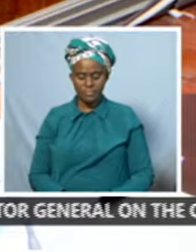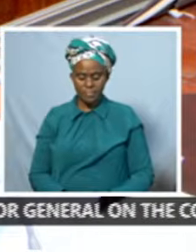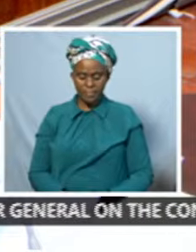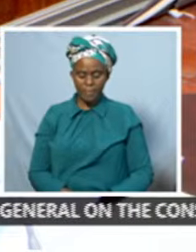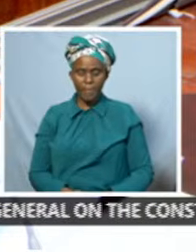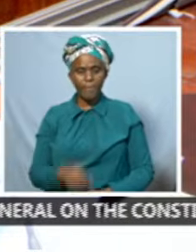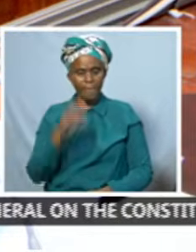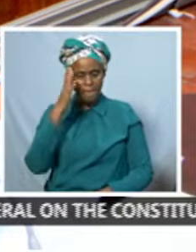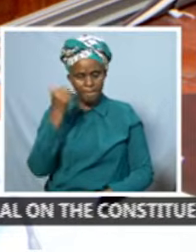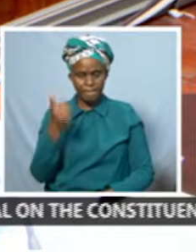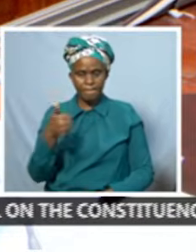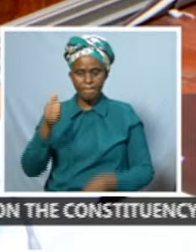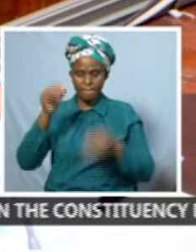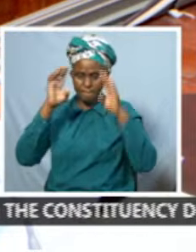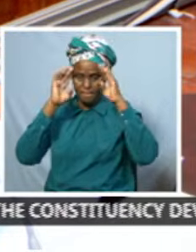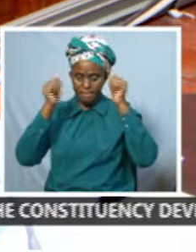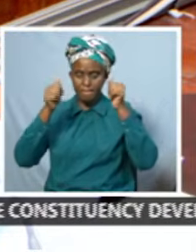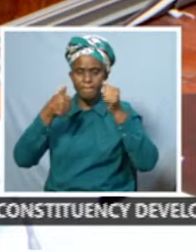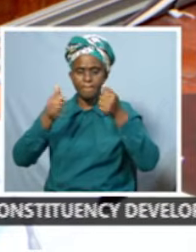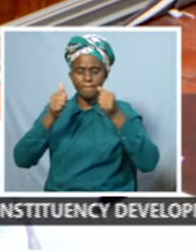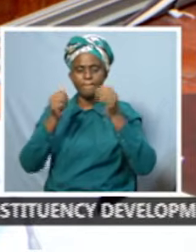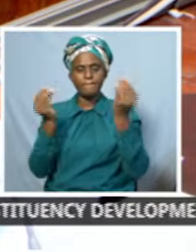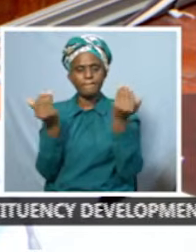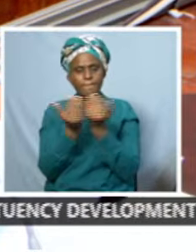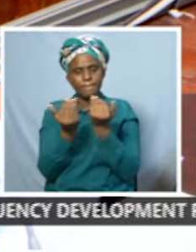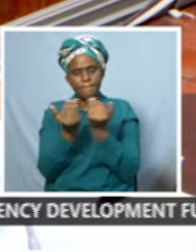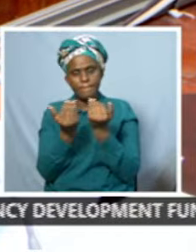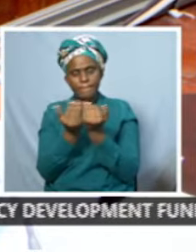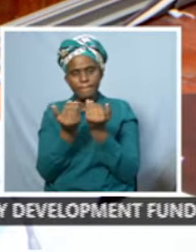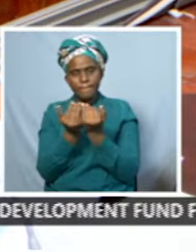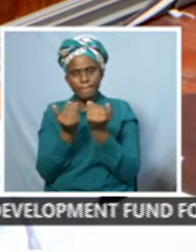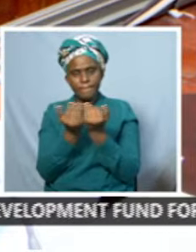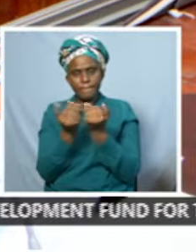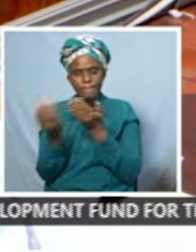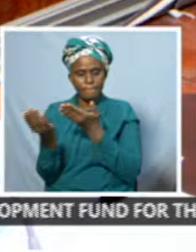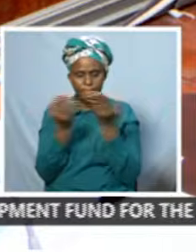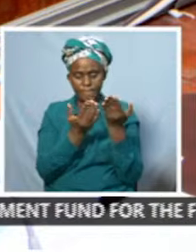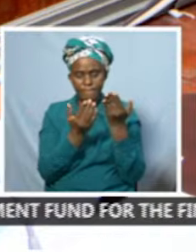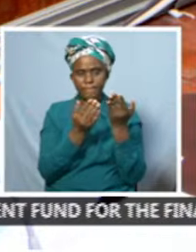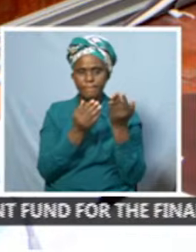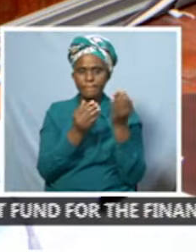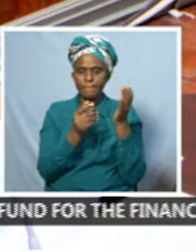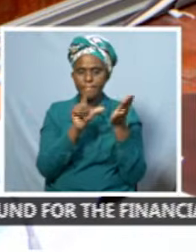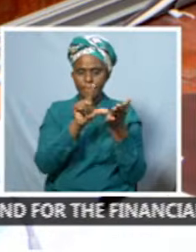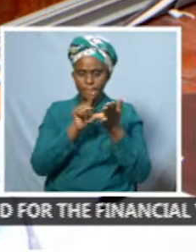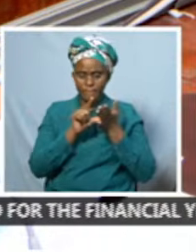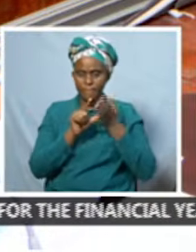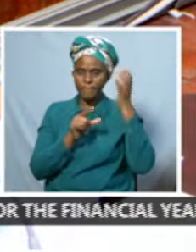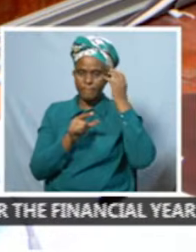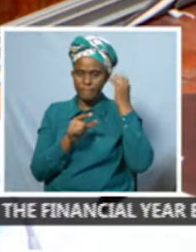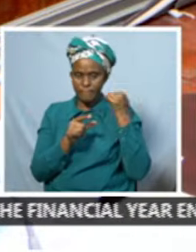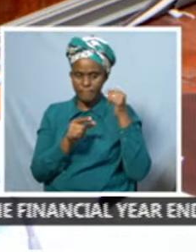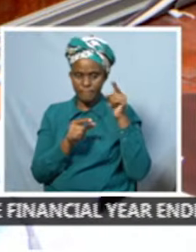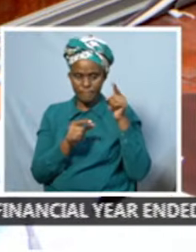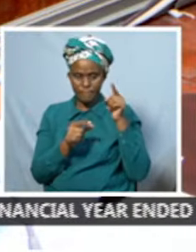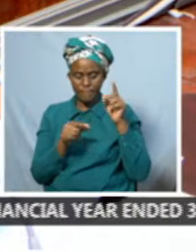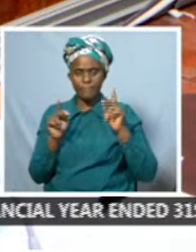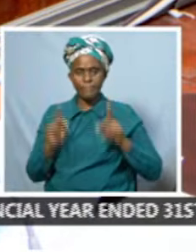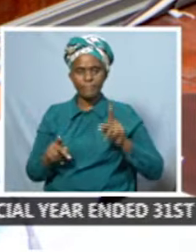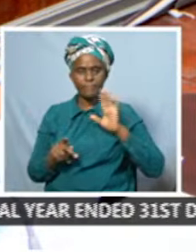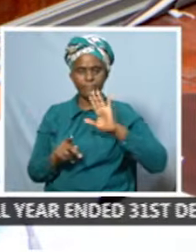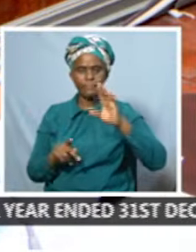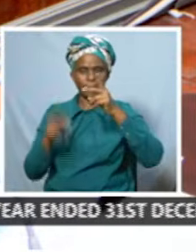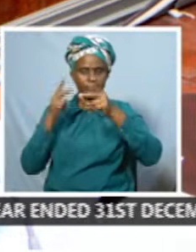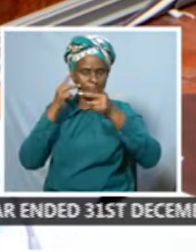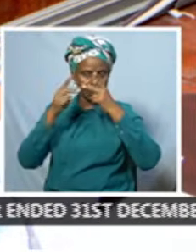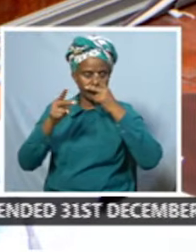And that's why the president maybe is thinking of bringing a loans officer so that his